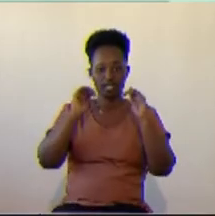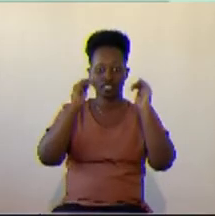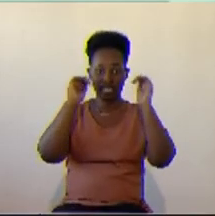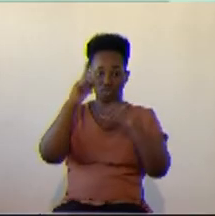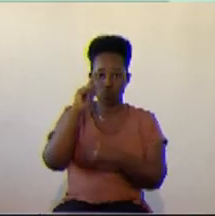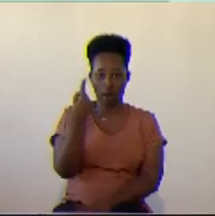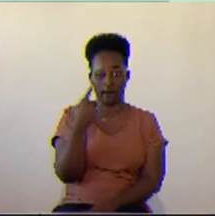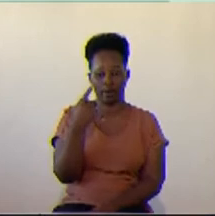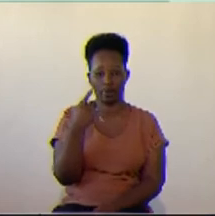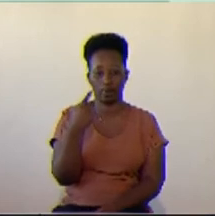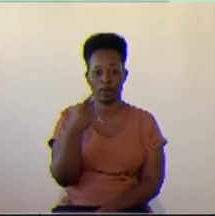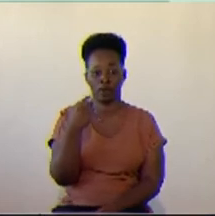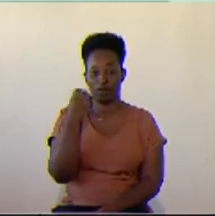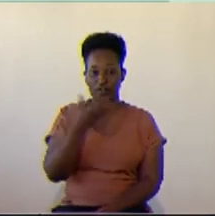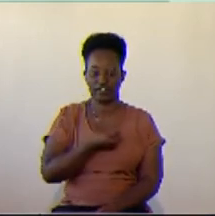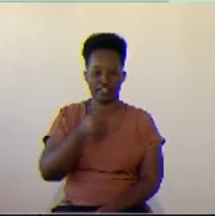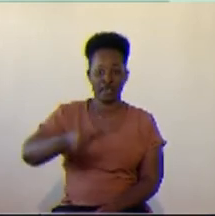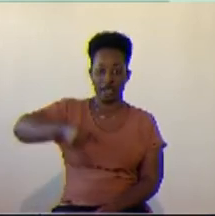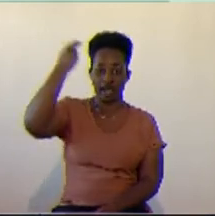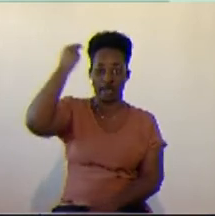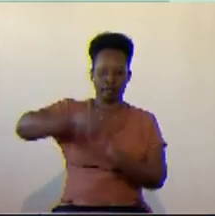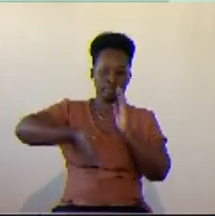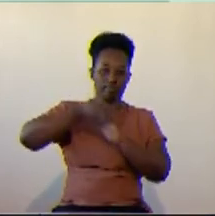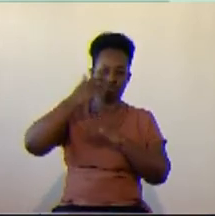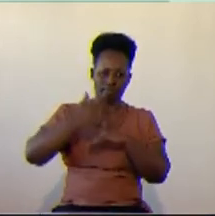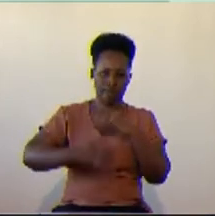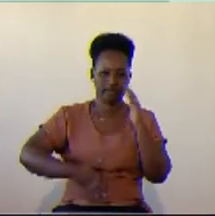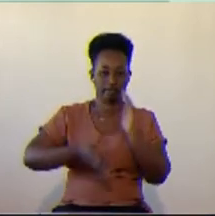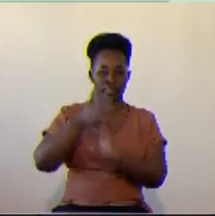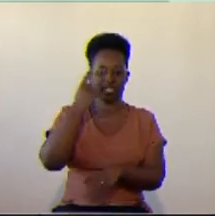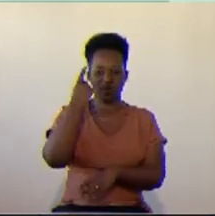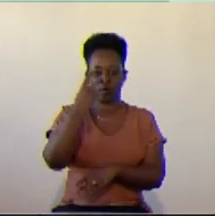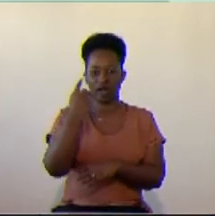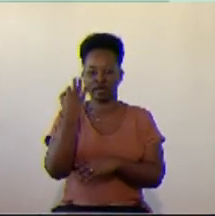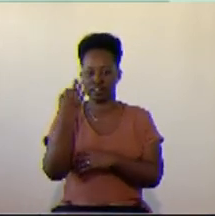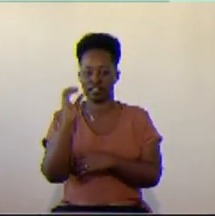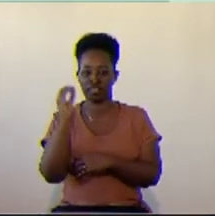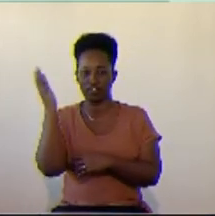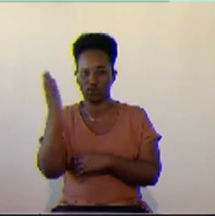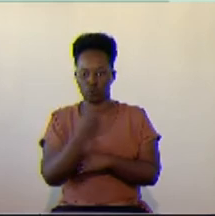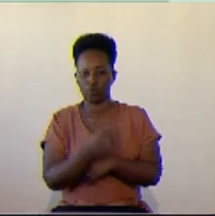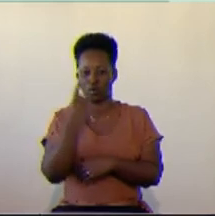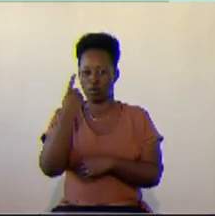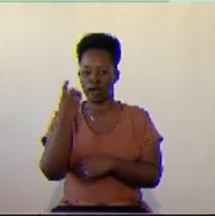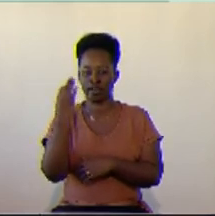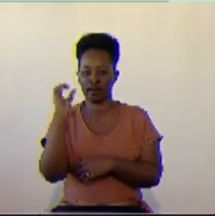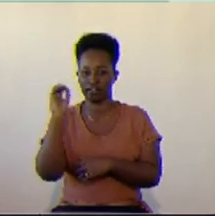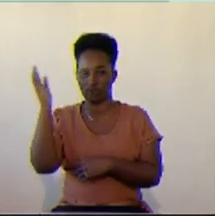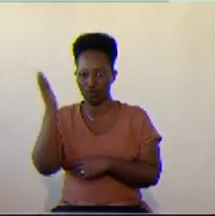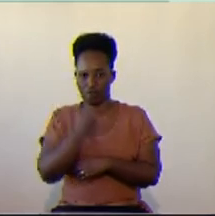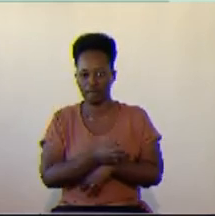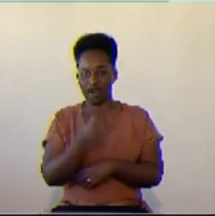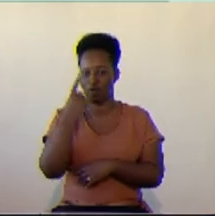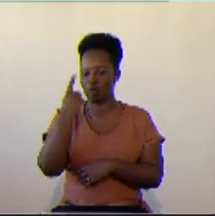pressure, it means already you have high blood pressure from 130 to 139 over 80 to 89. And then that